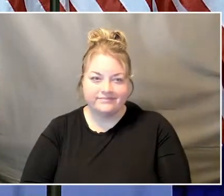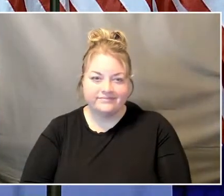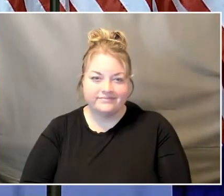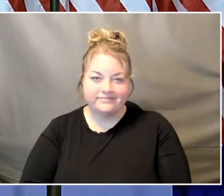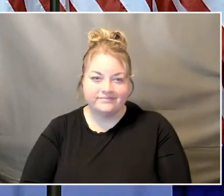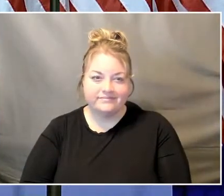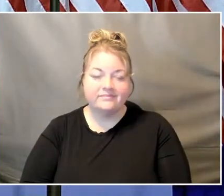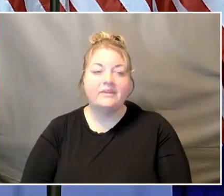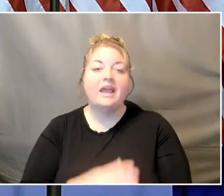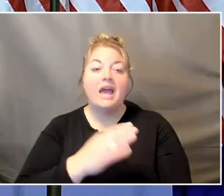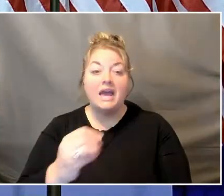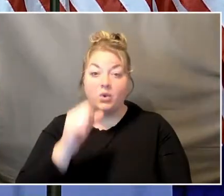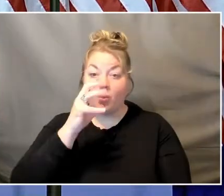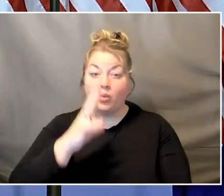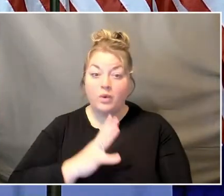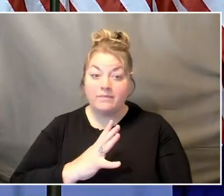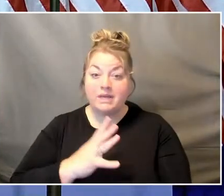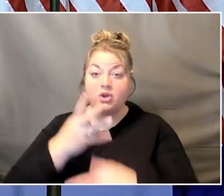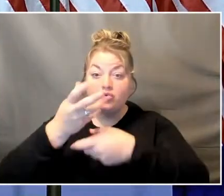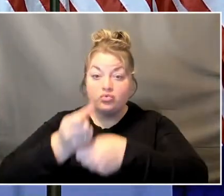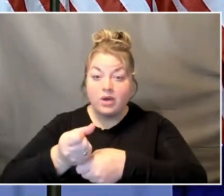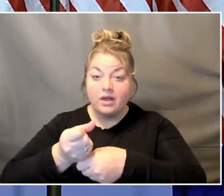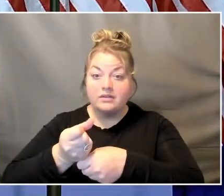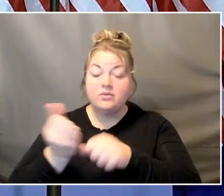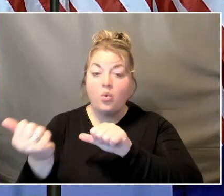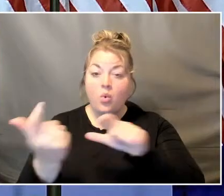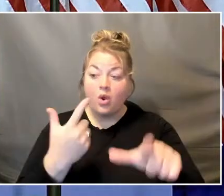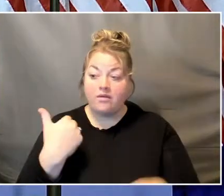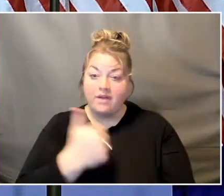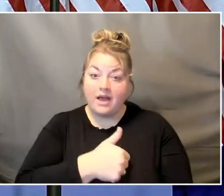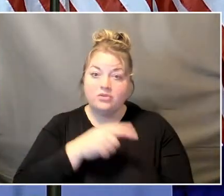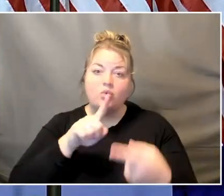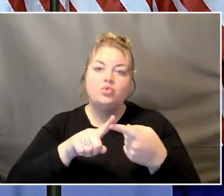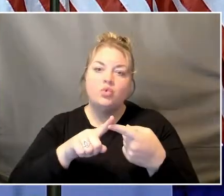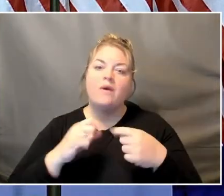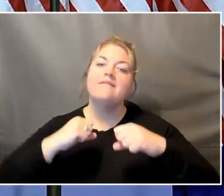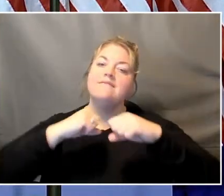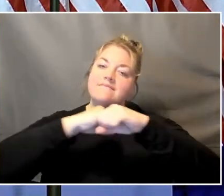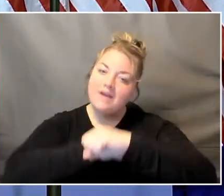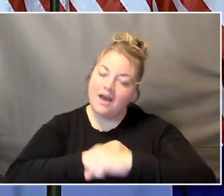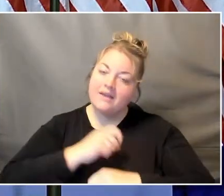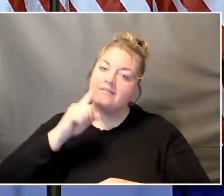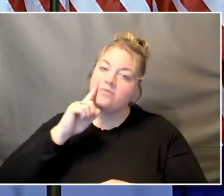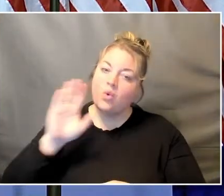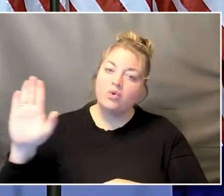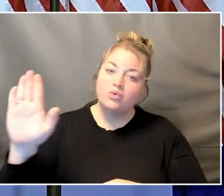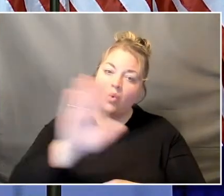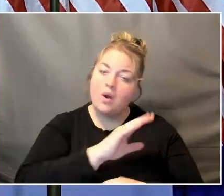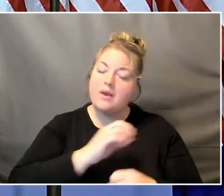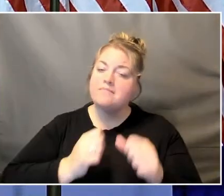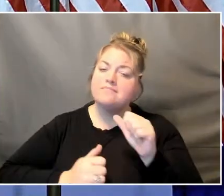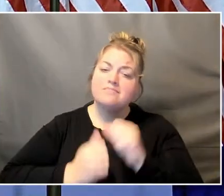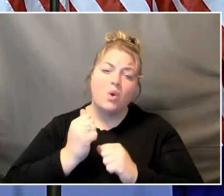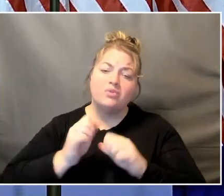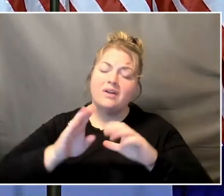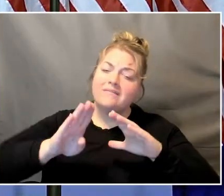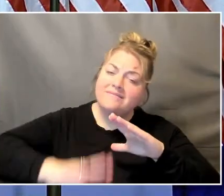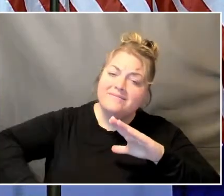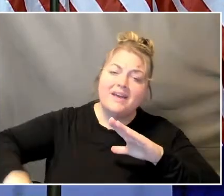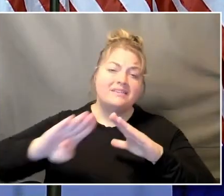And women trust all of us to fight for their most fundamental freedoms.